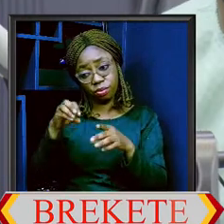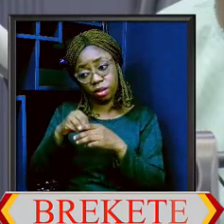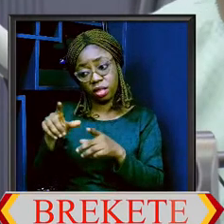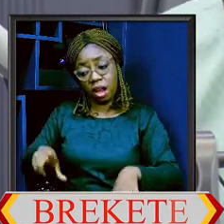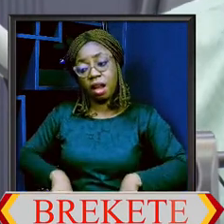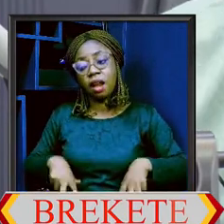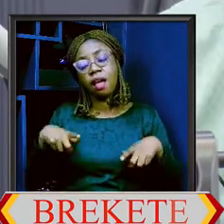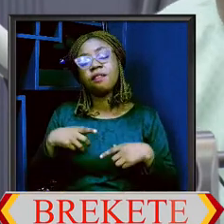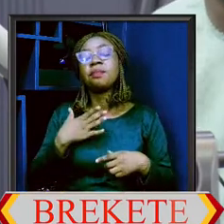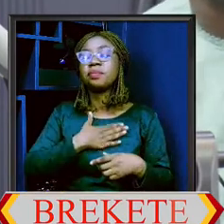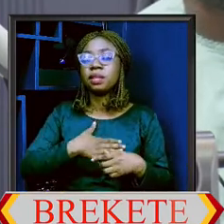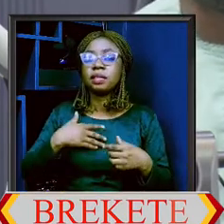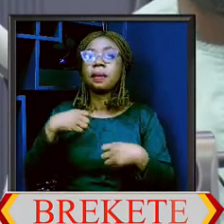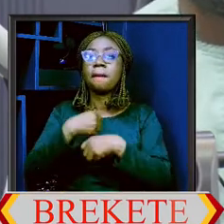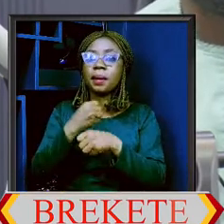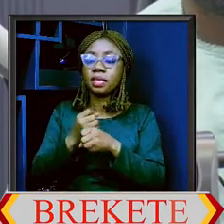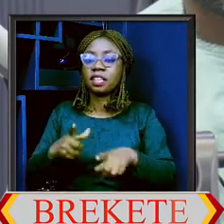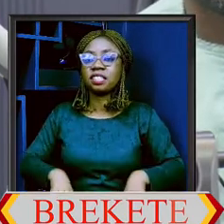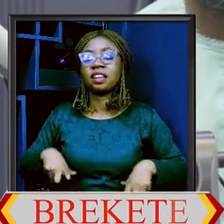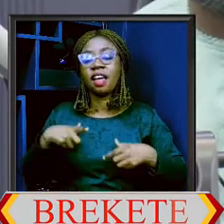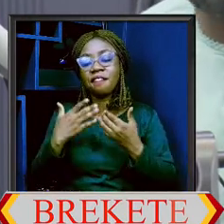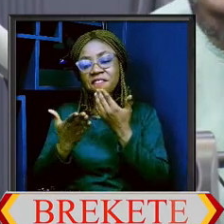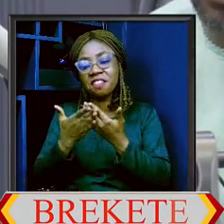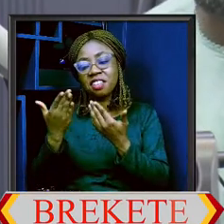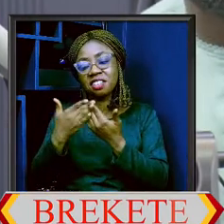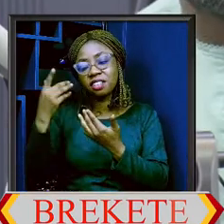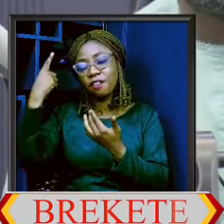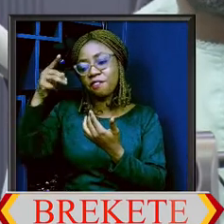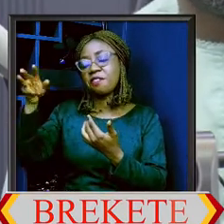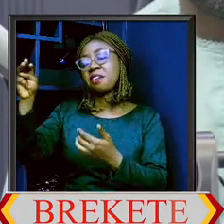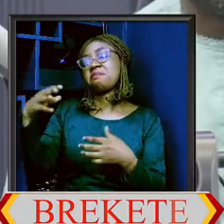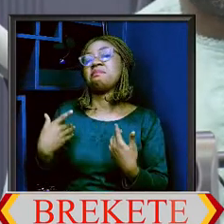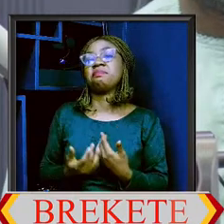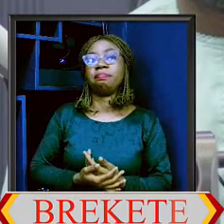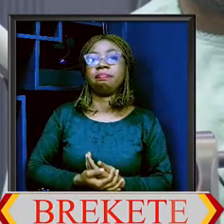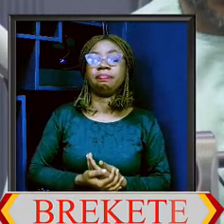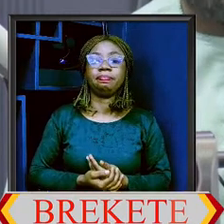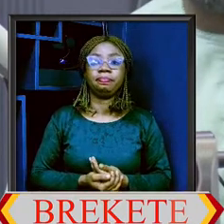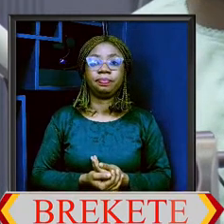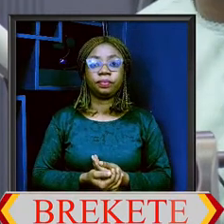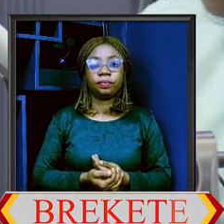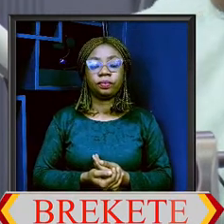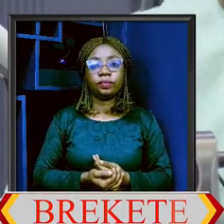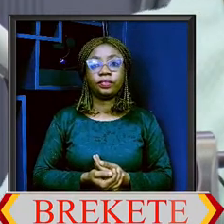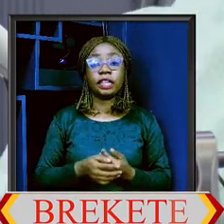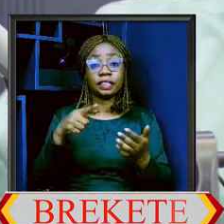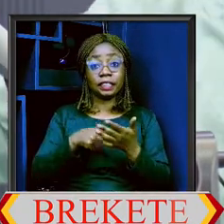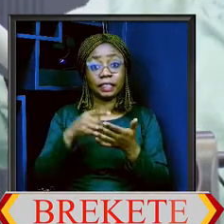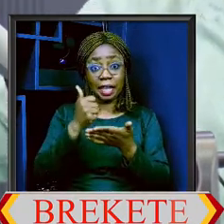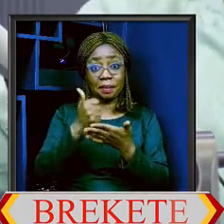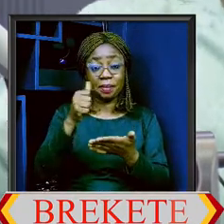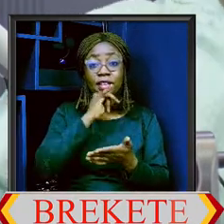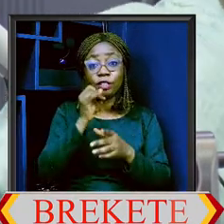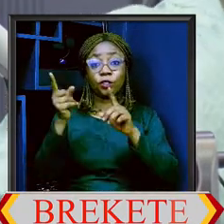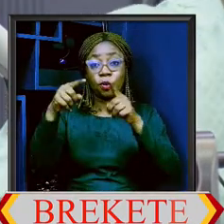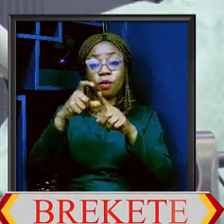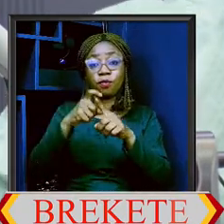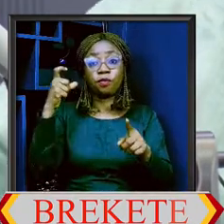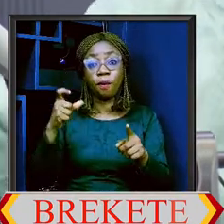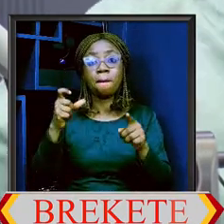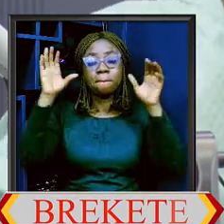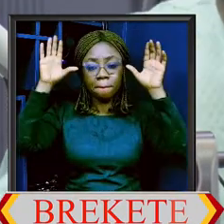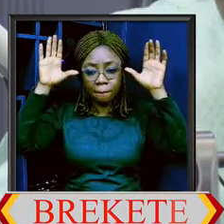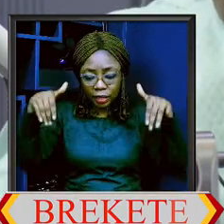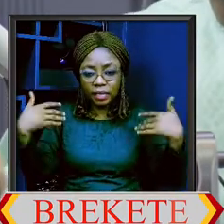you make his life easy for him amen amen amen this amen is coming from both Muslims